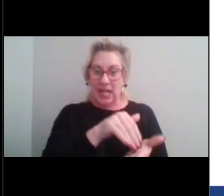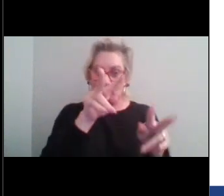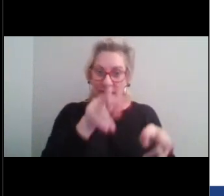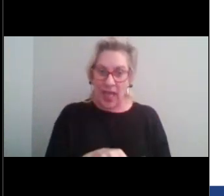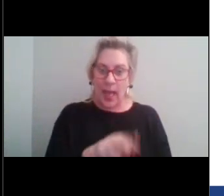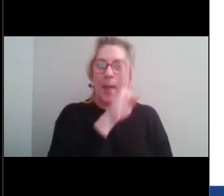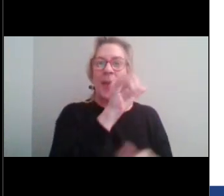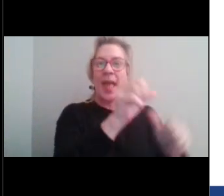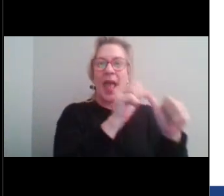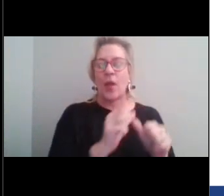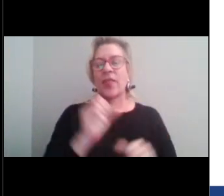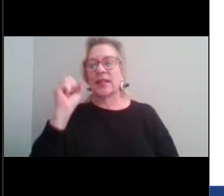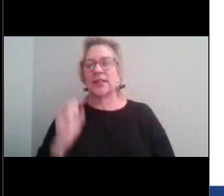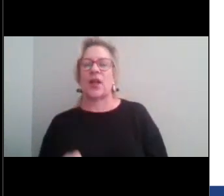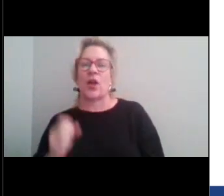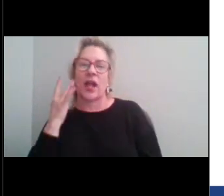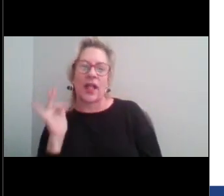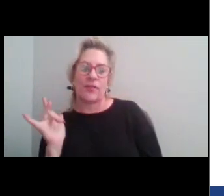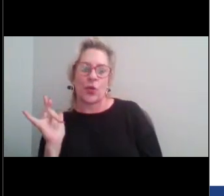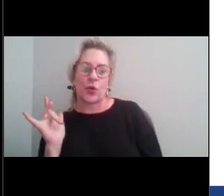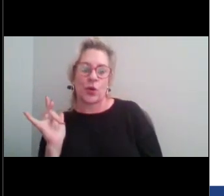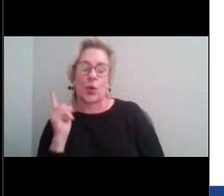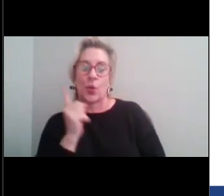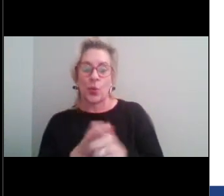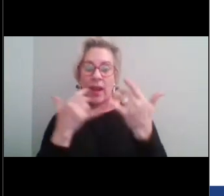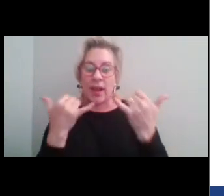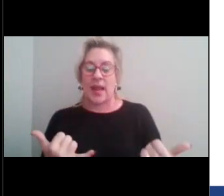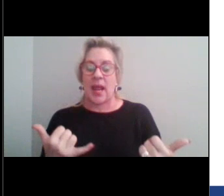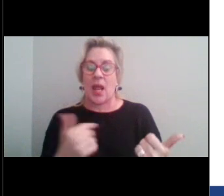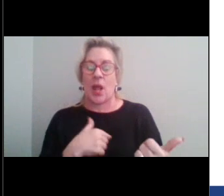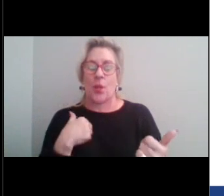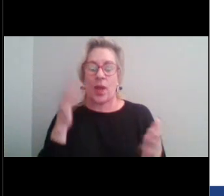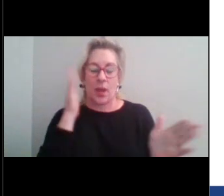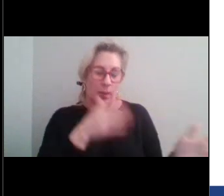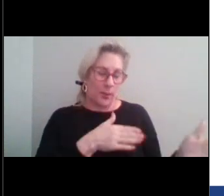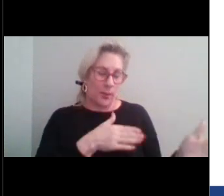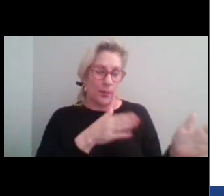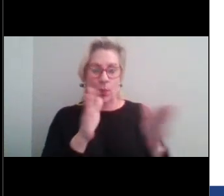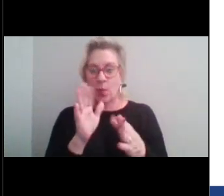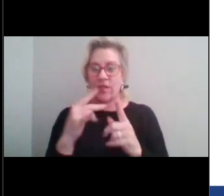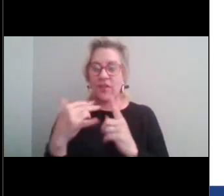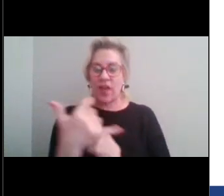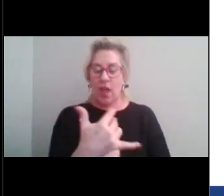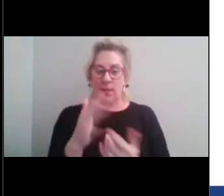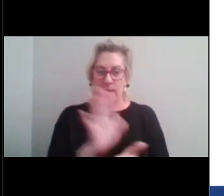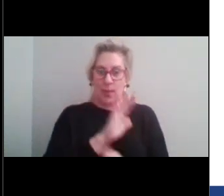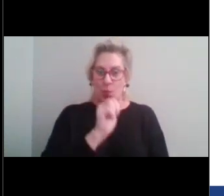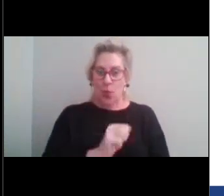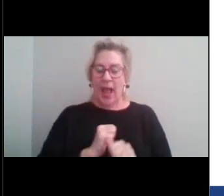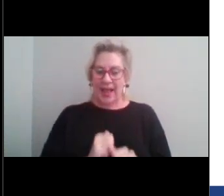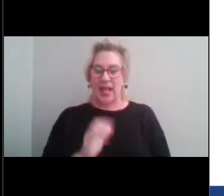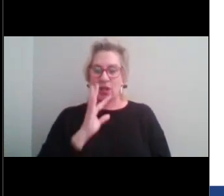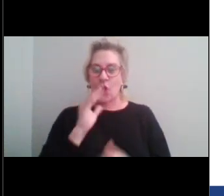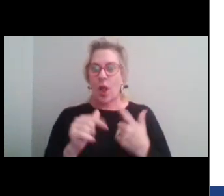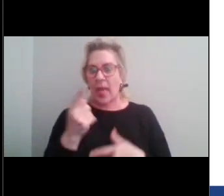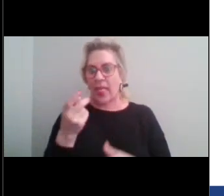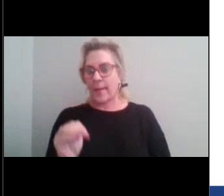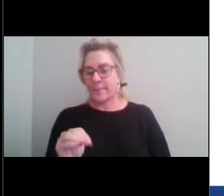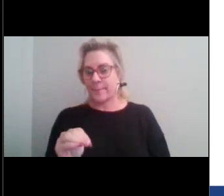and Southern California. And candidly, now that we've moved the environmental documents, I can talk about it in these segments. We